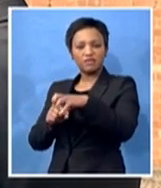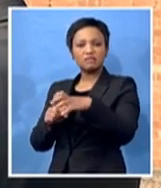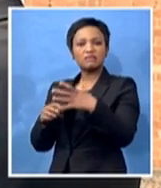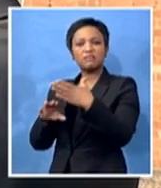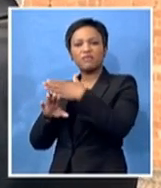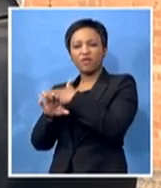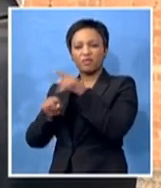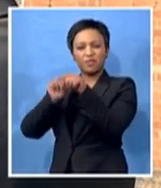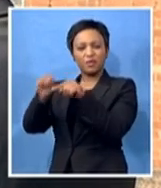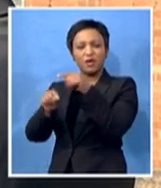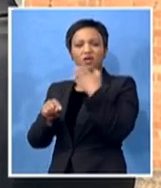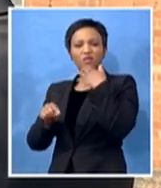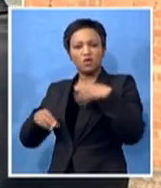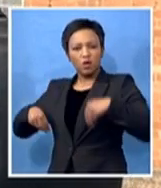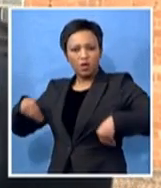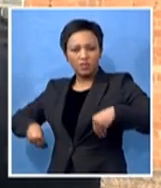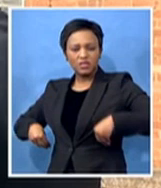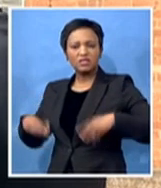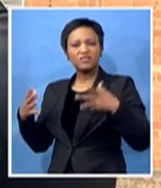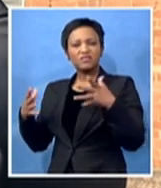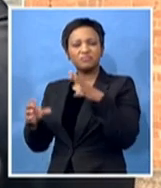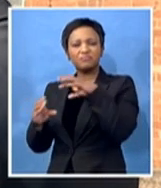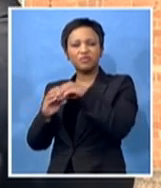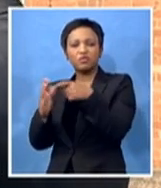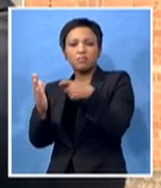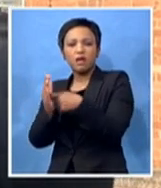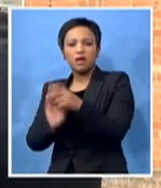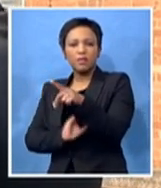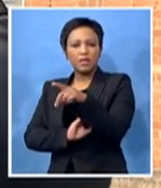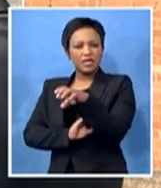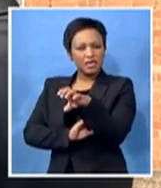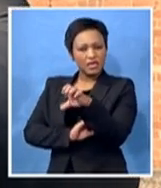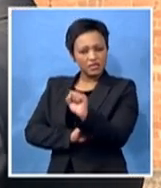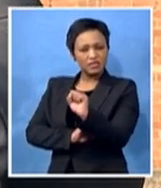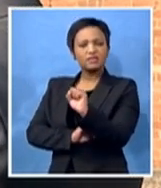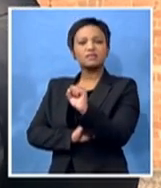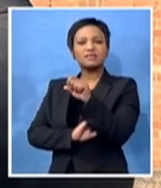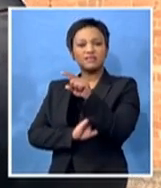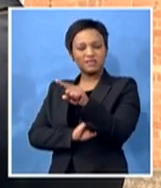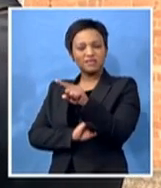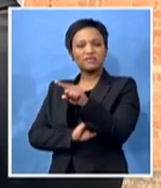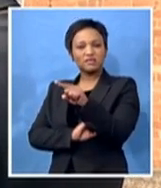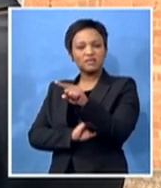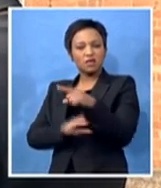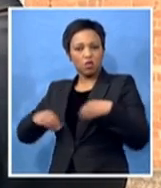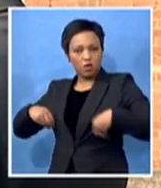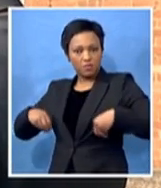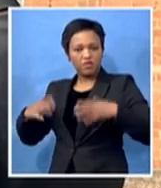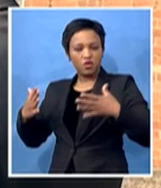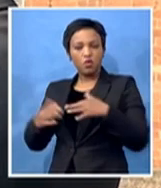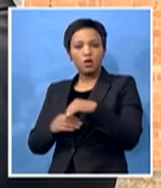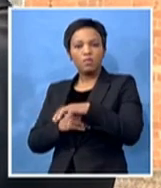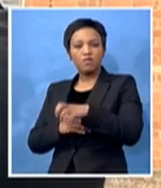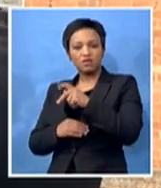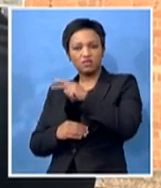regards to the procurement of PPEs to be exact. In the province of KwaZulu-Natal, have you received any of those reports? And if